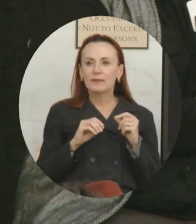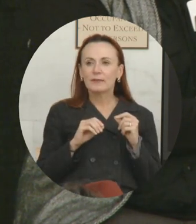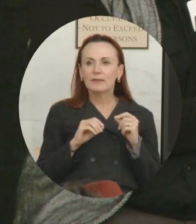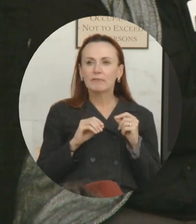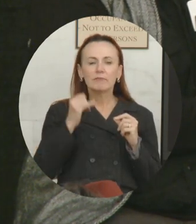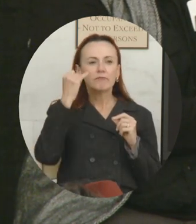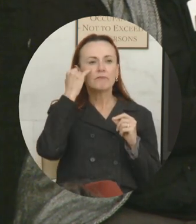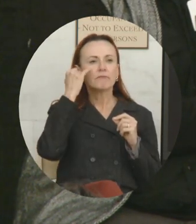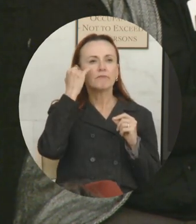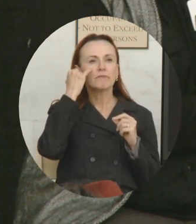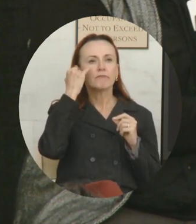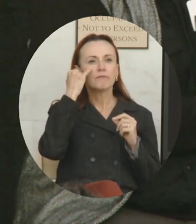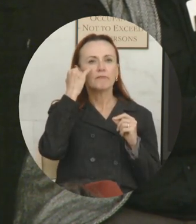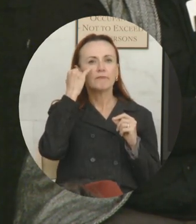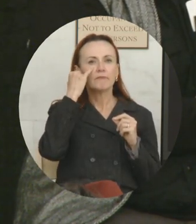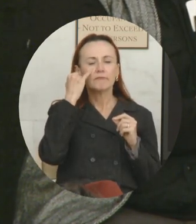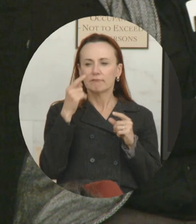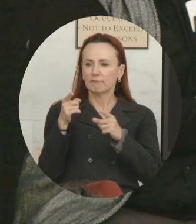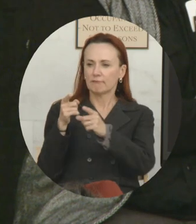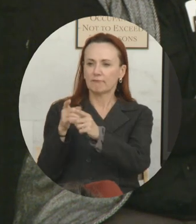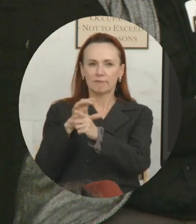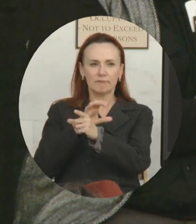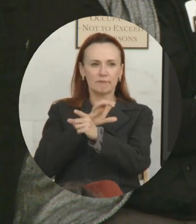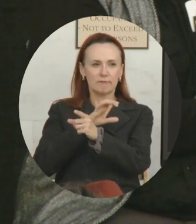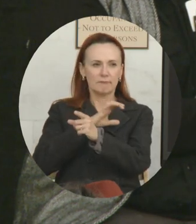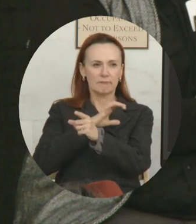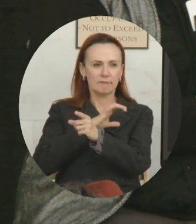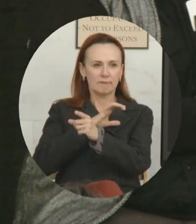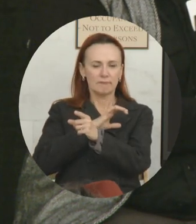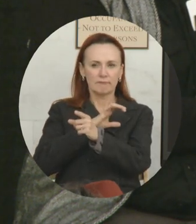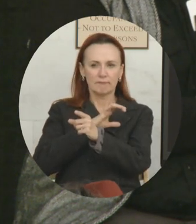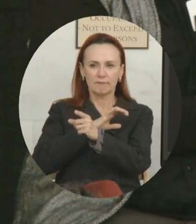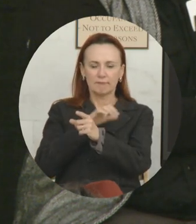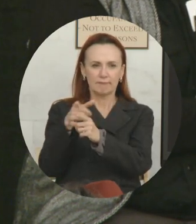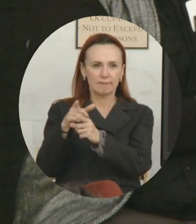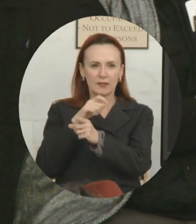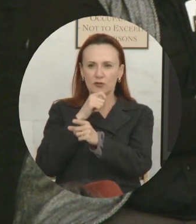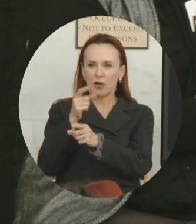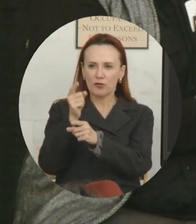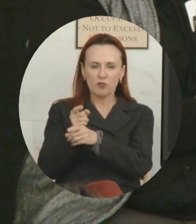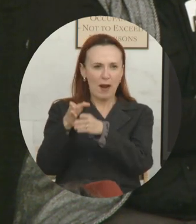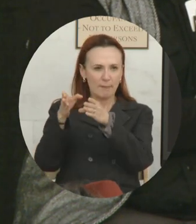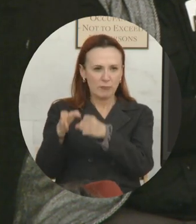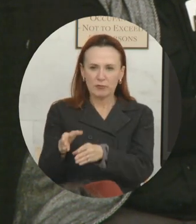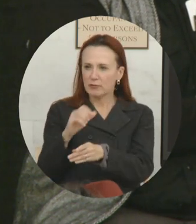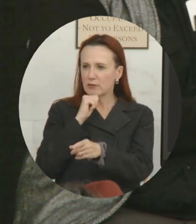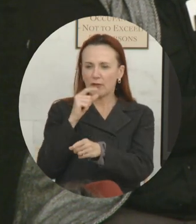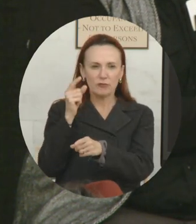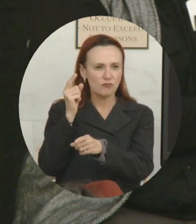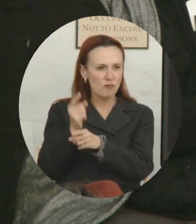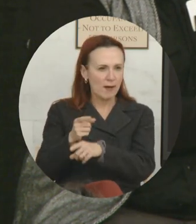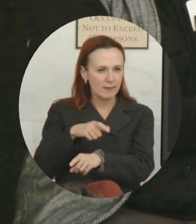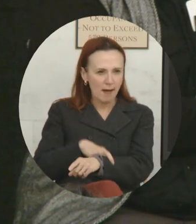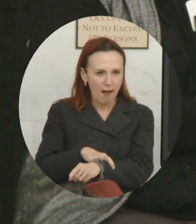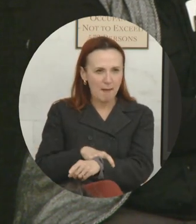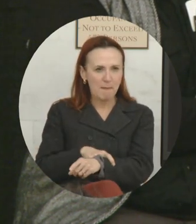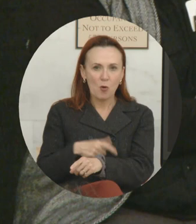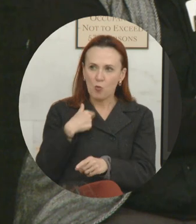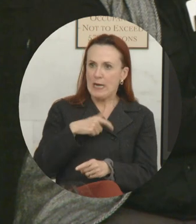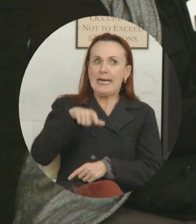person at the right time in the exact moment of our lives when we needed them